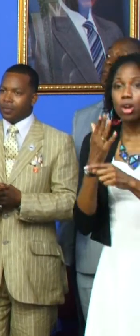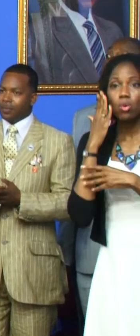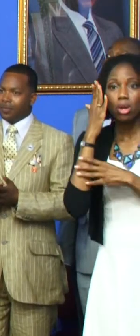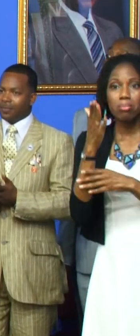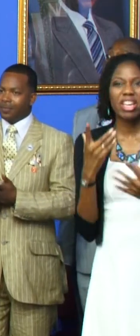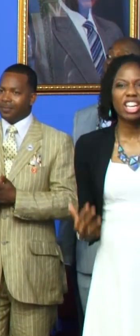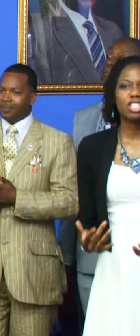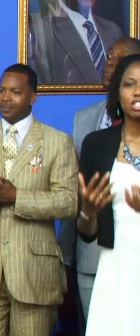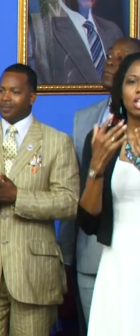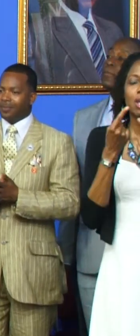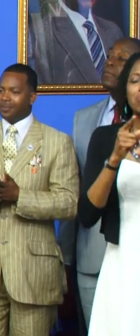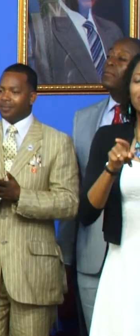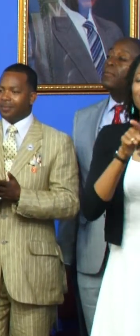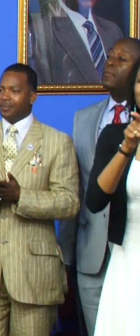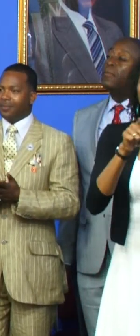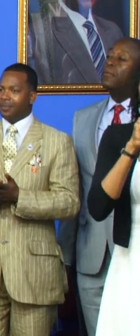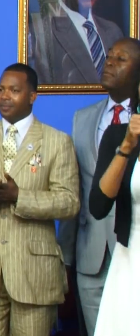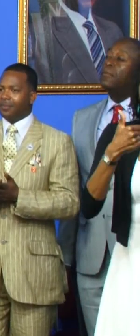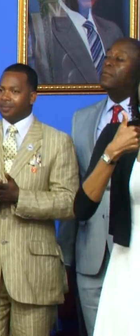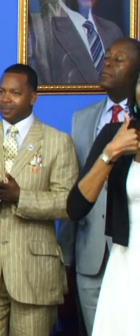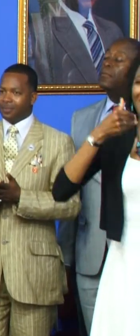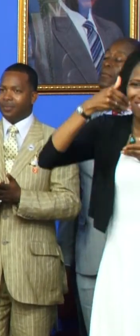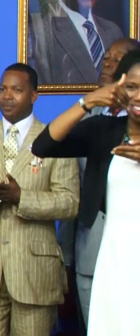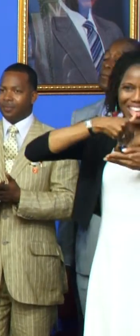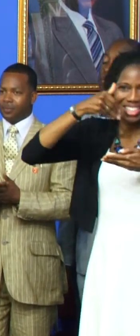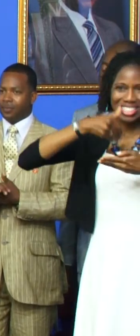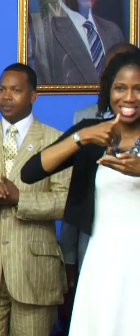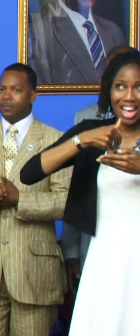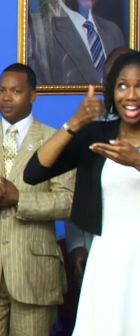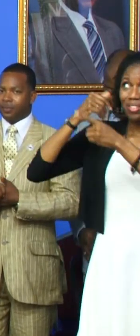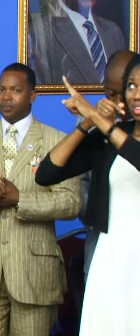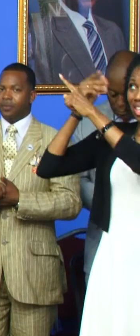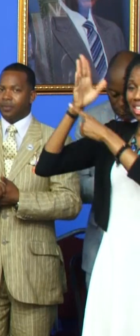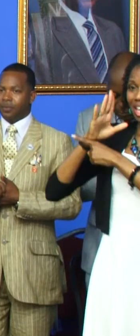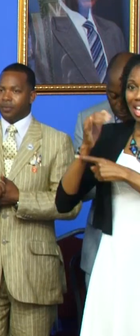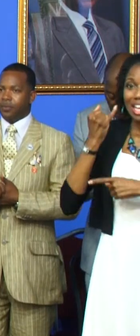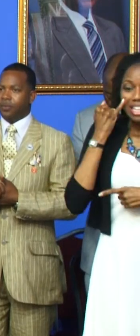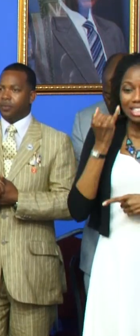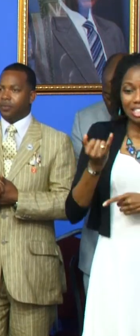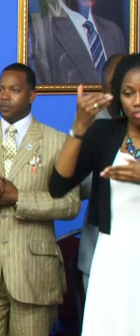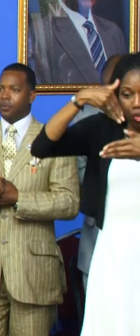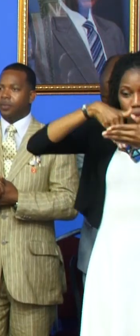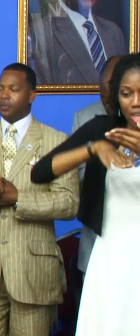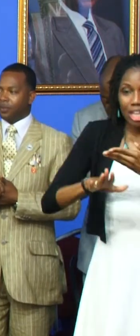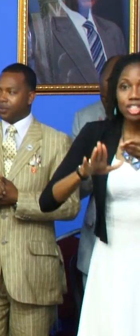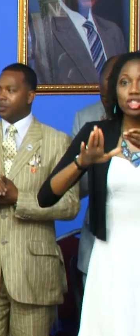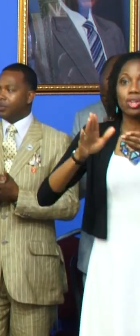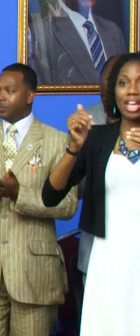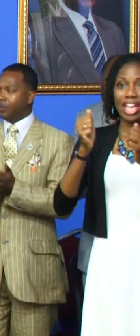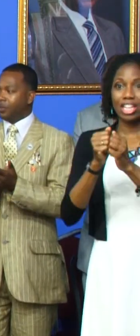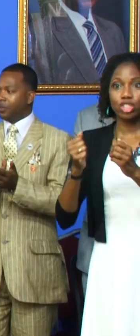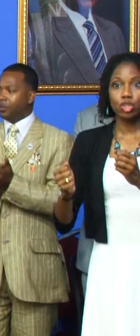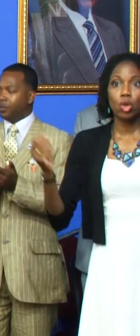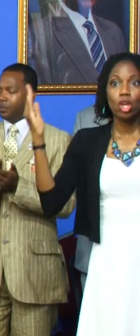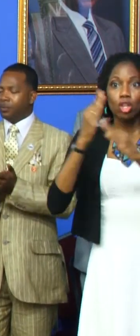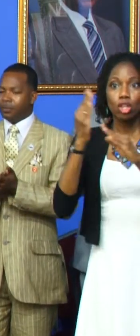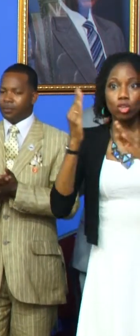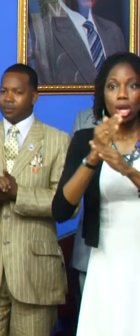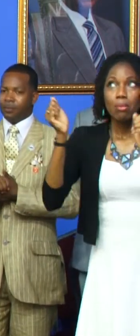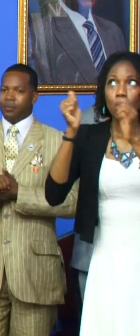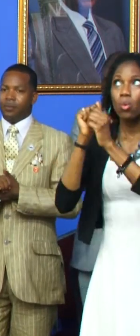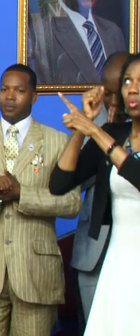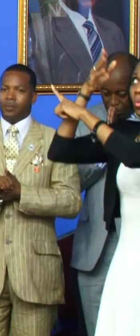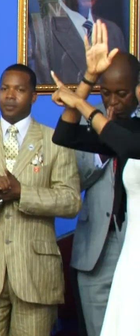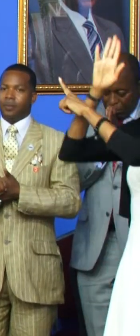ain't got what you got in you. Because if you go in the flames with God, the